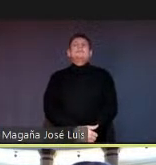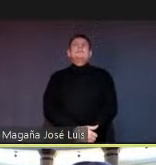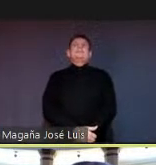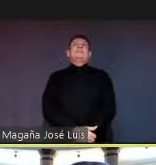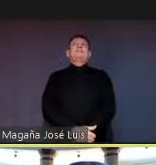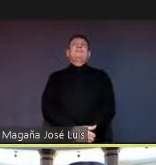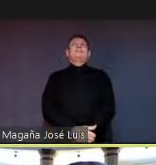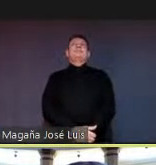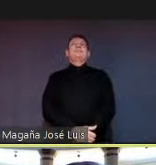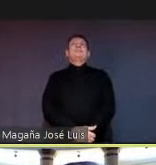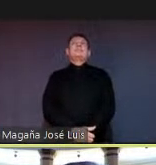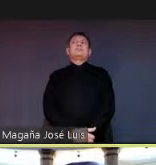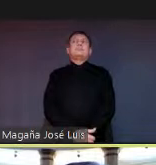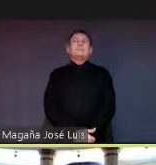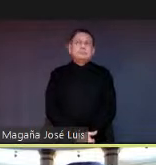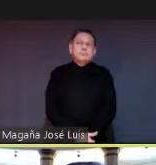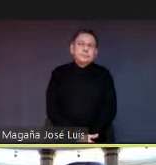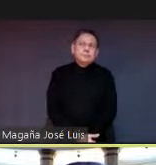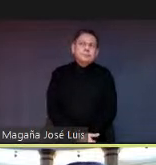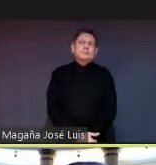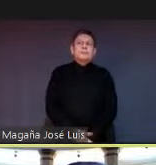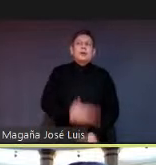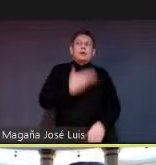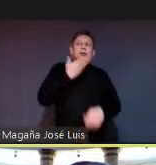the three work groups